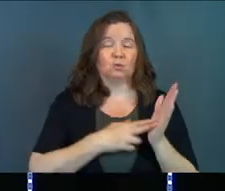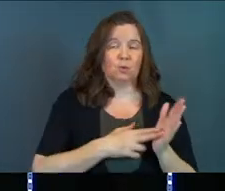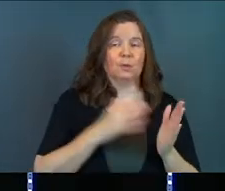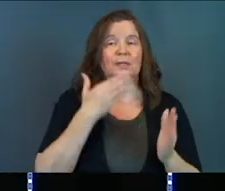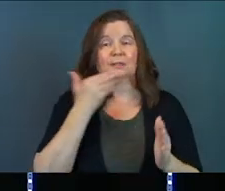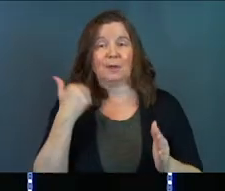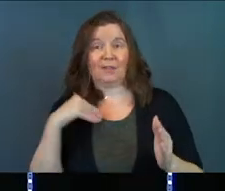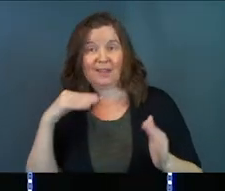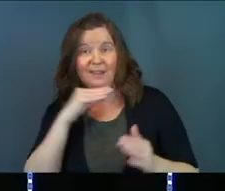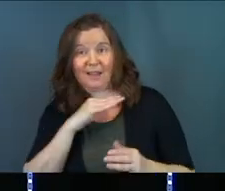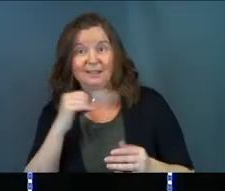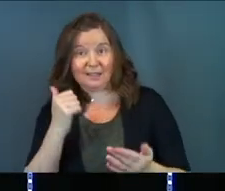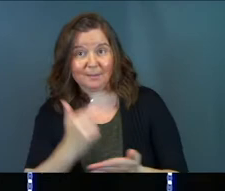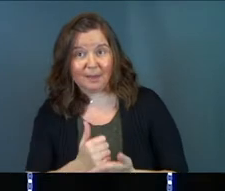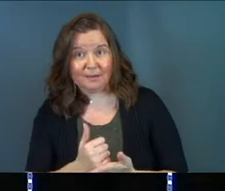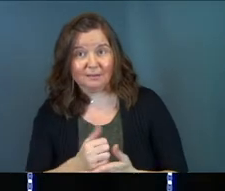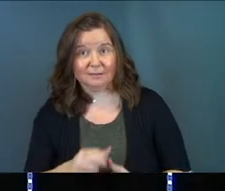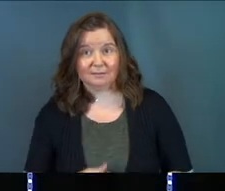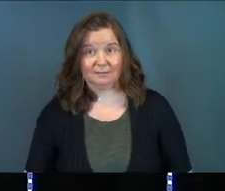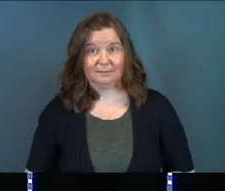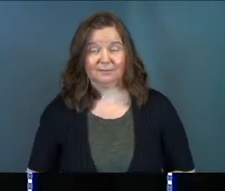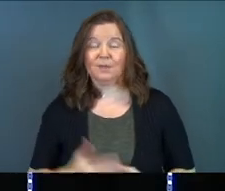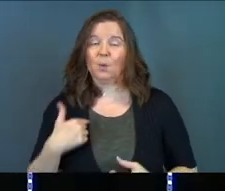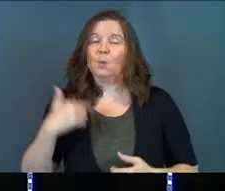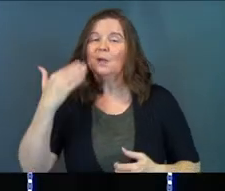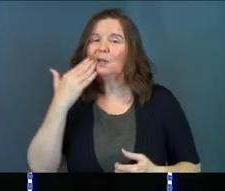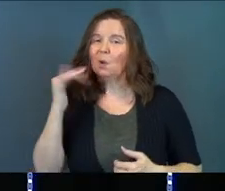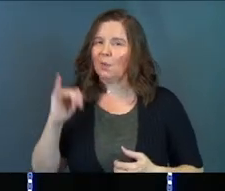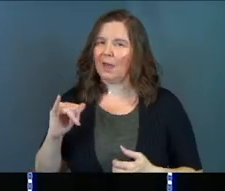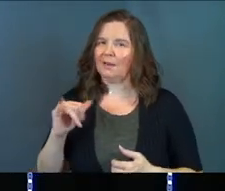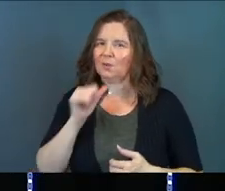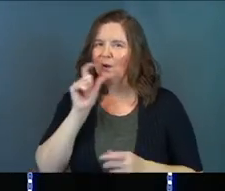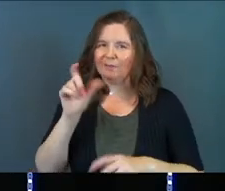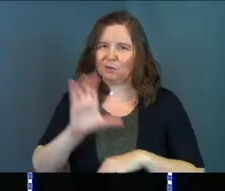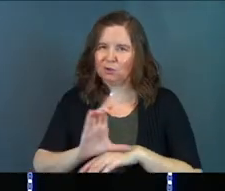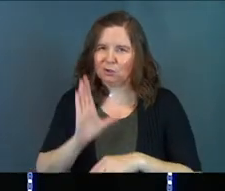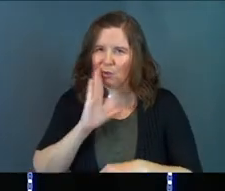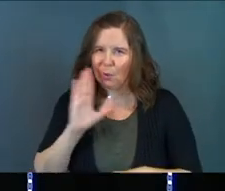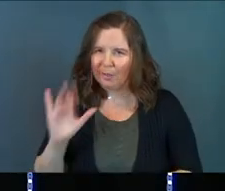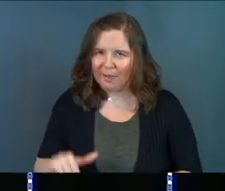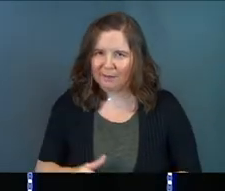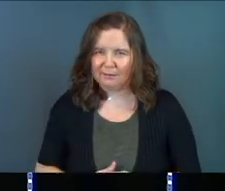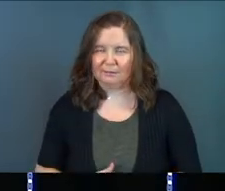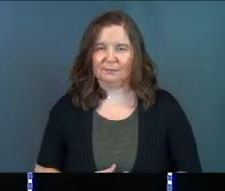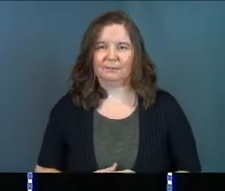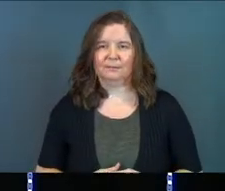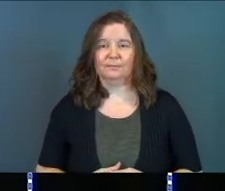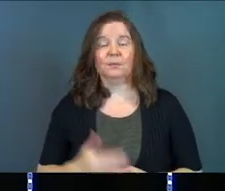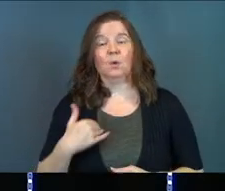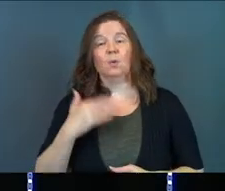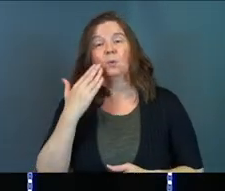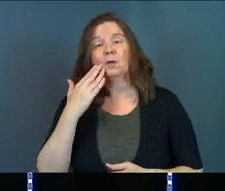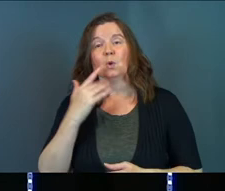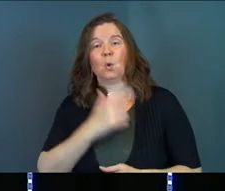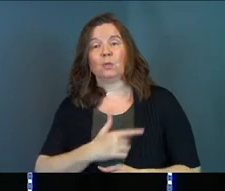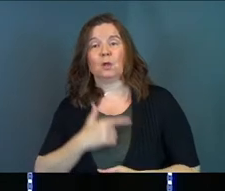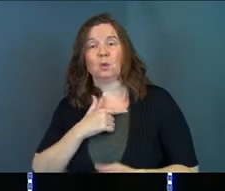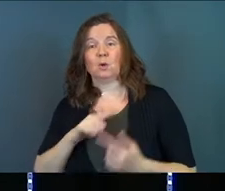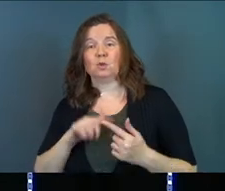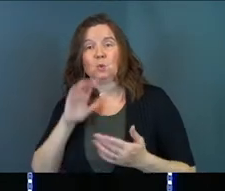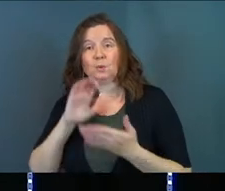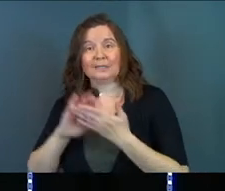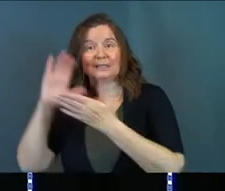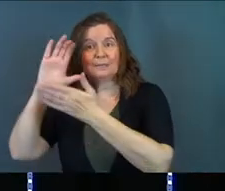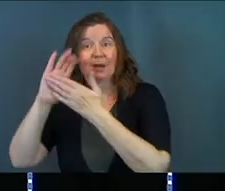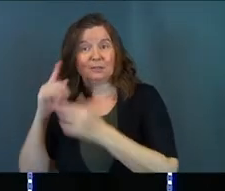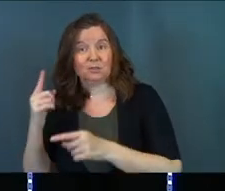truth is better than lies. Amen? Like we know that. You don't have to go to church to know that. We know that loyalty to a